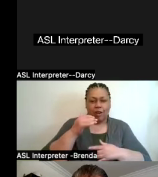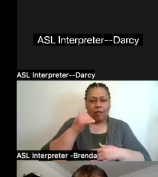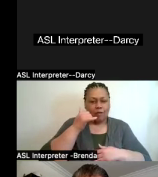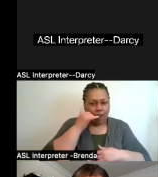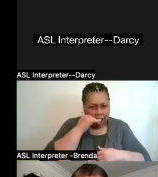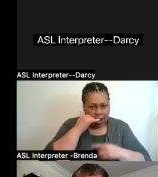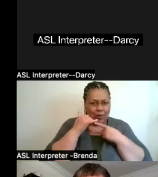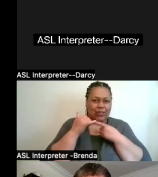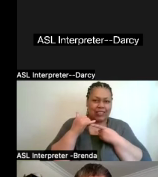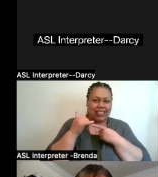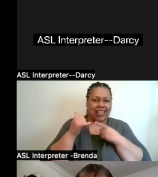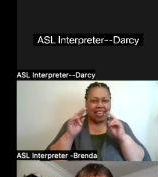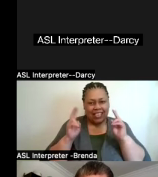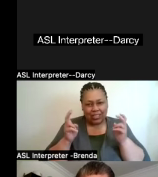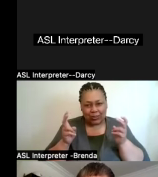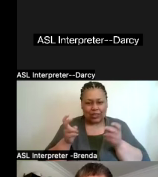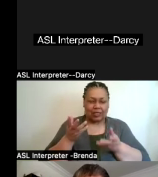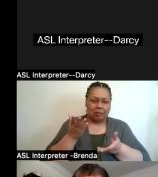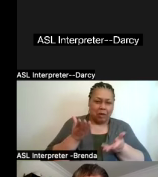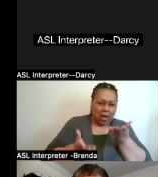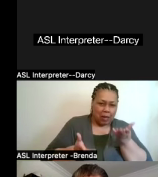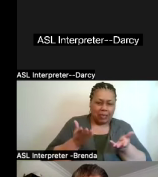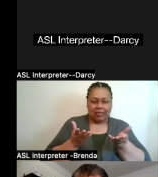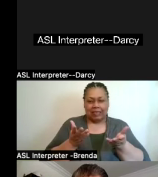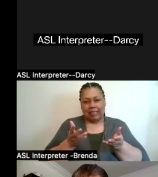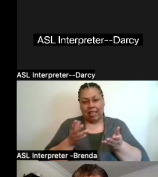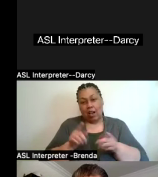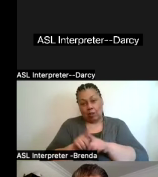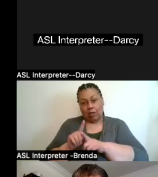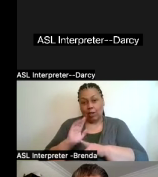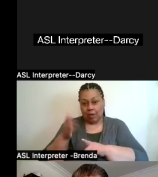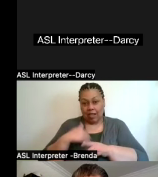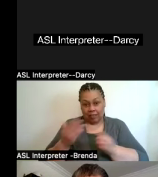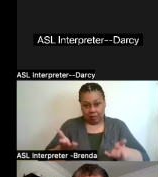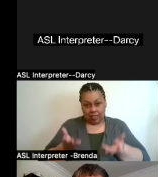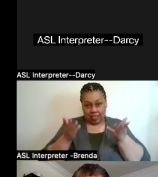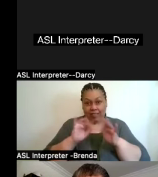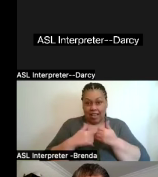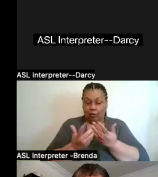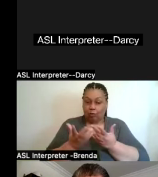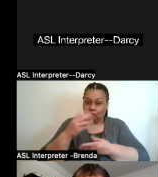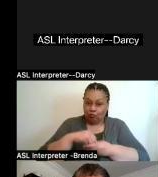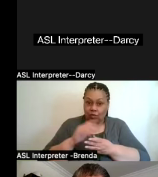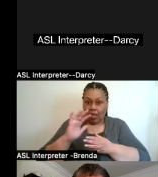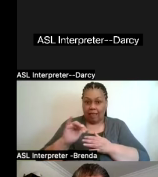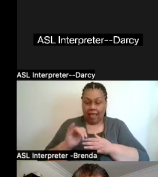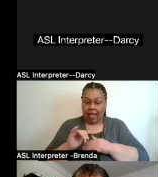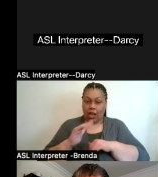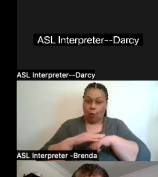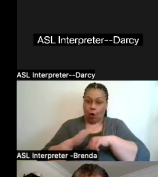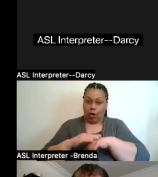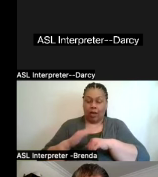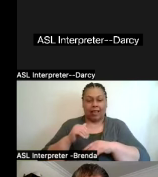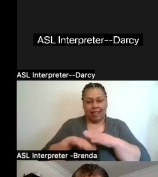other issues. And so, and then we're going to have some suggestions for how people might incorporate it in their drill too.